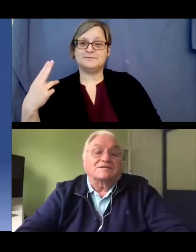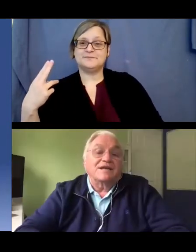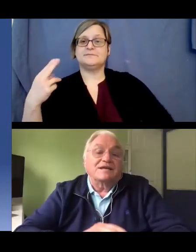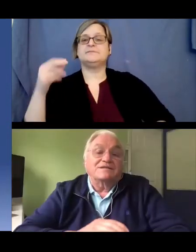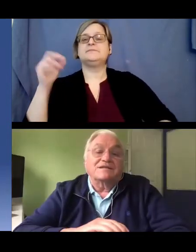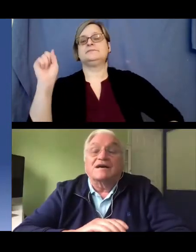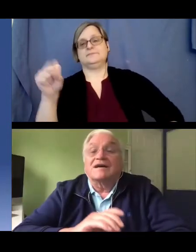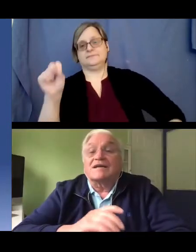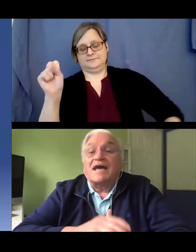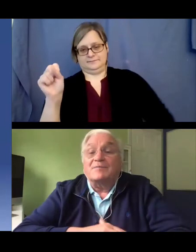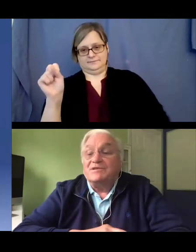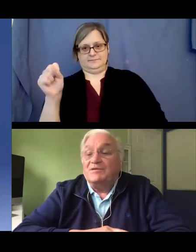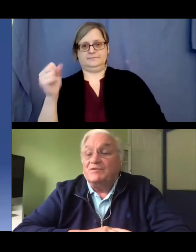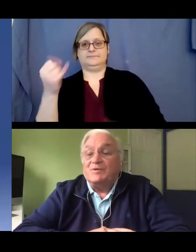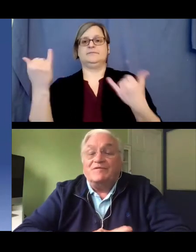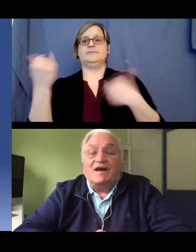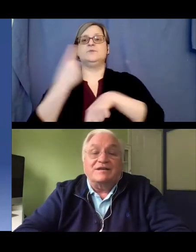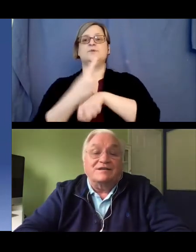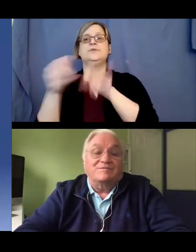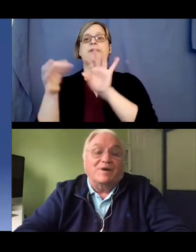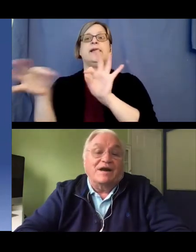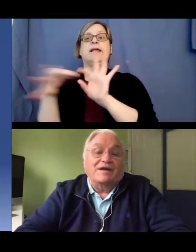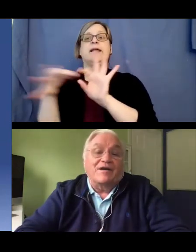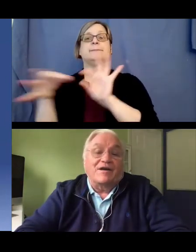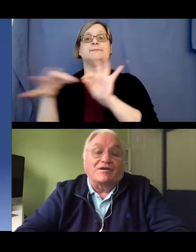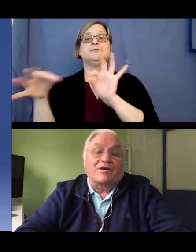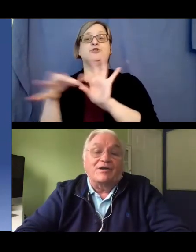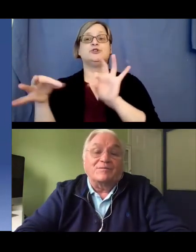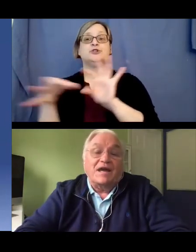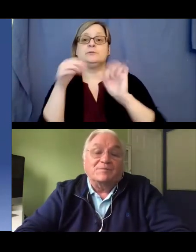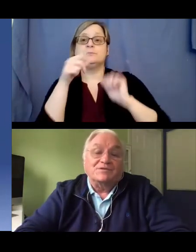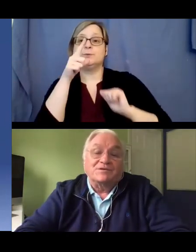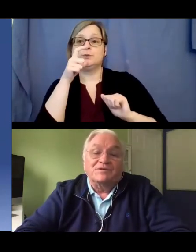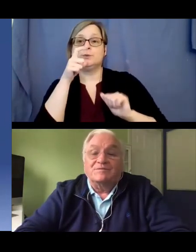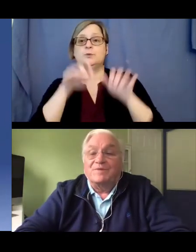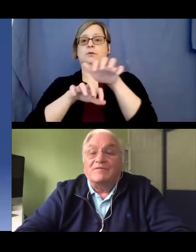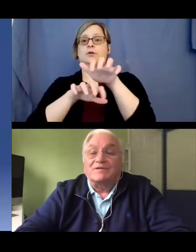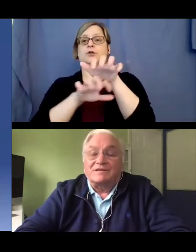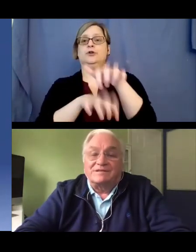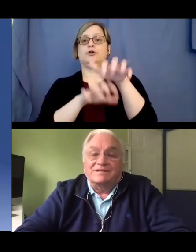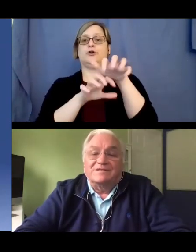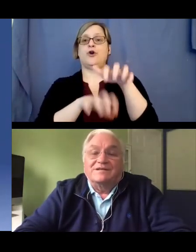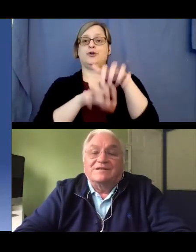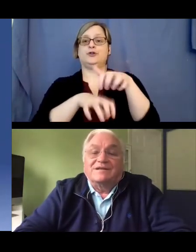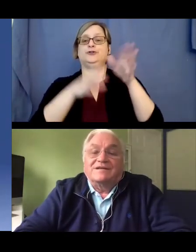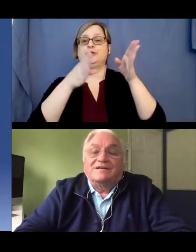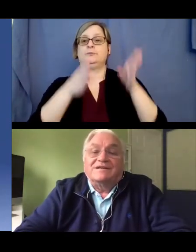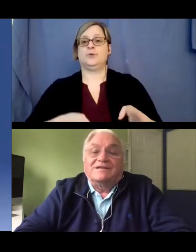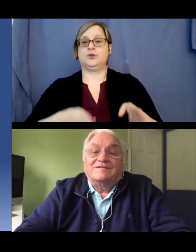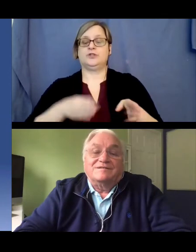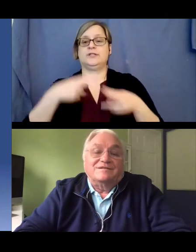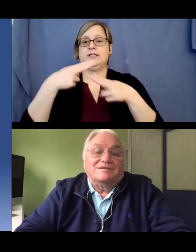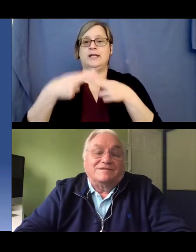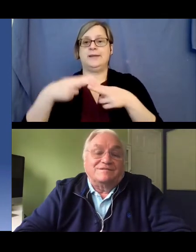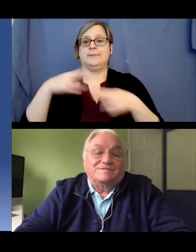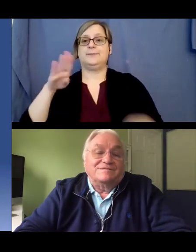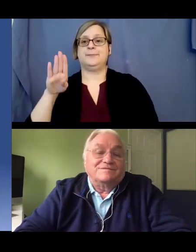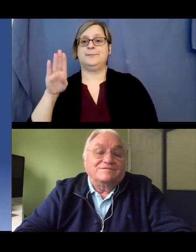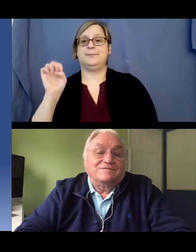yes, today's captioning was provided by our CART captioner, Beverly.